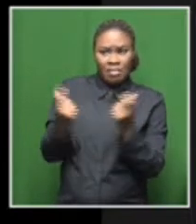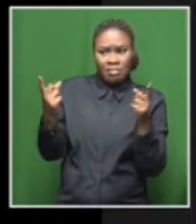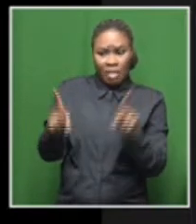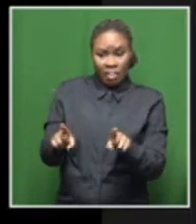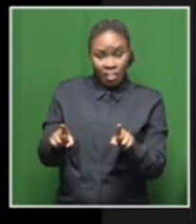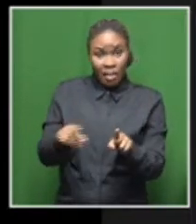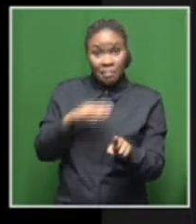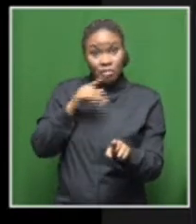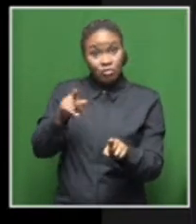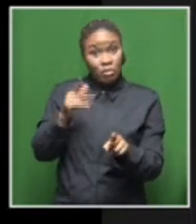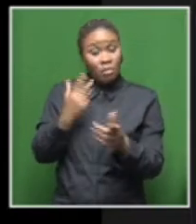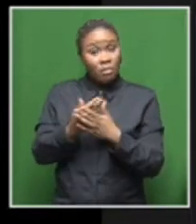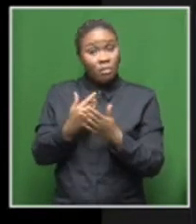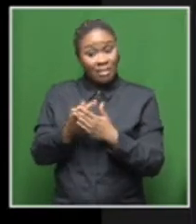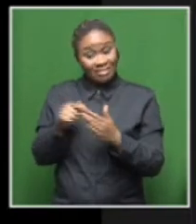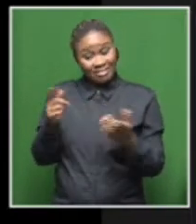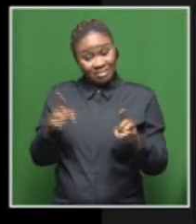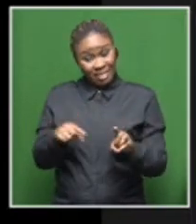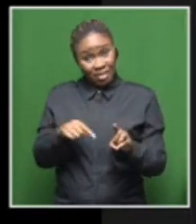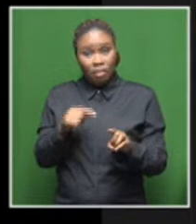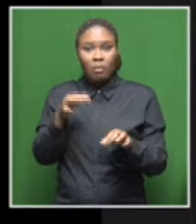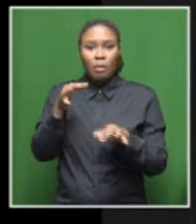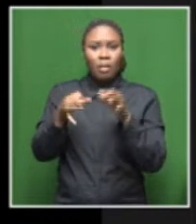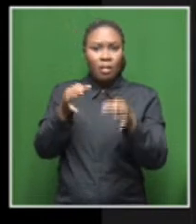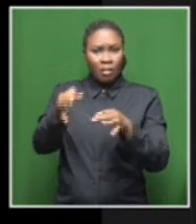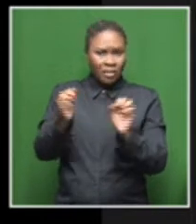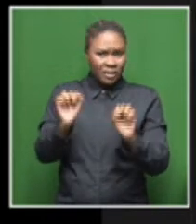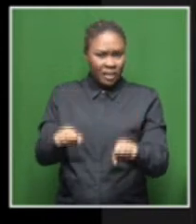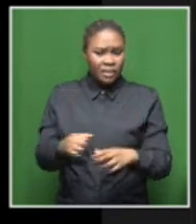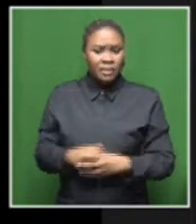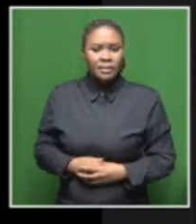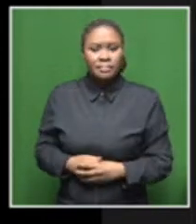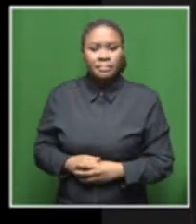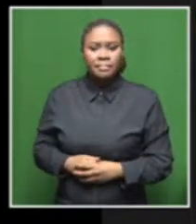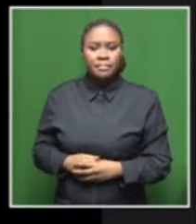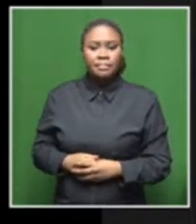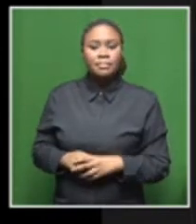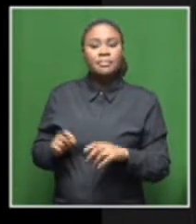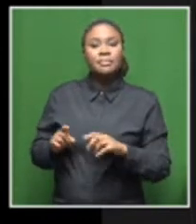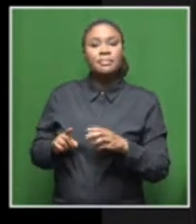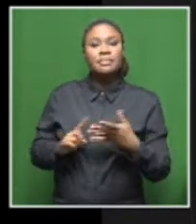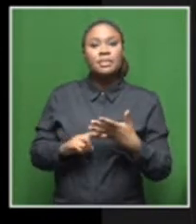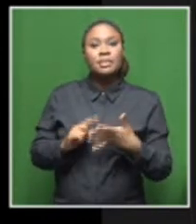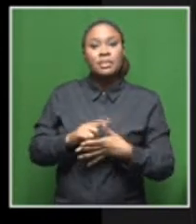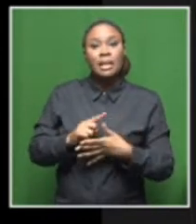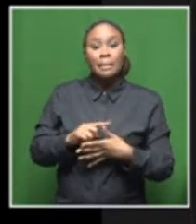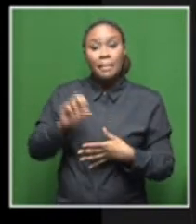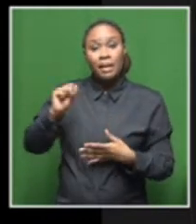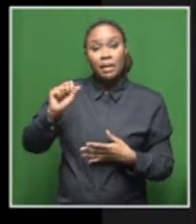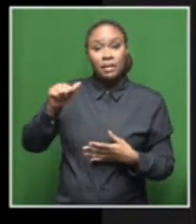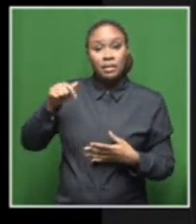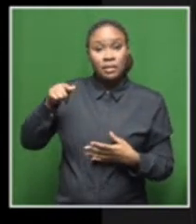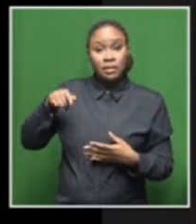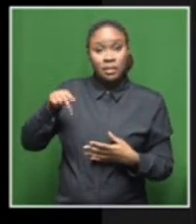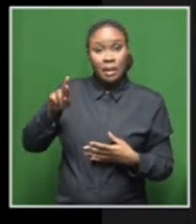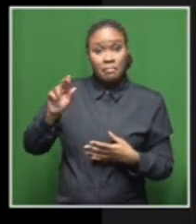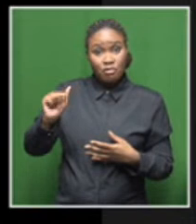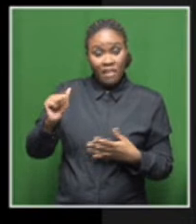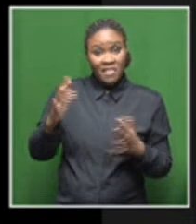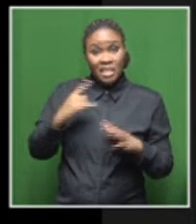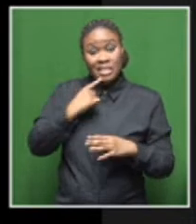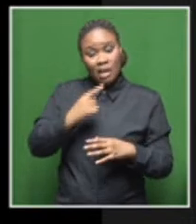question, SABC has authorized access or the use of COVID-19 pill in the